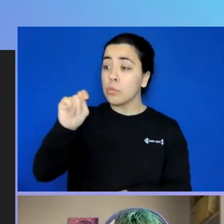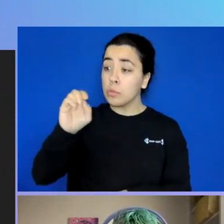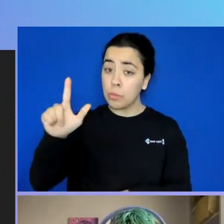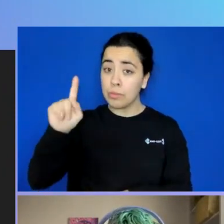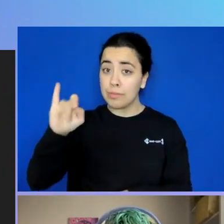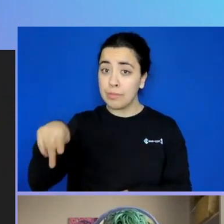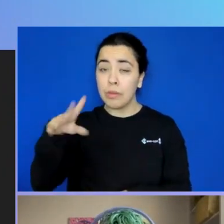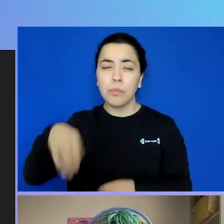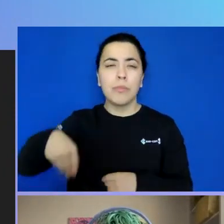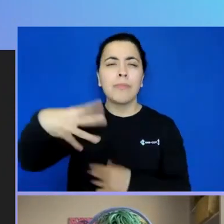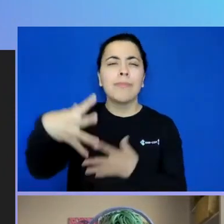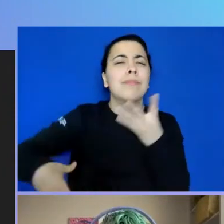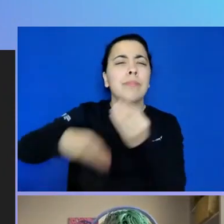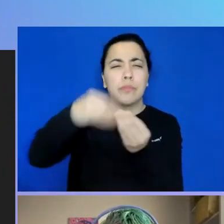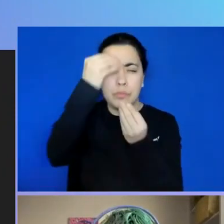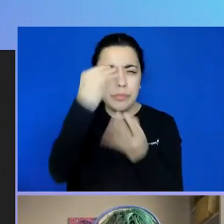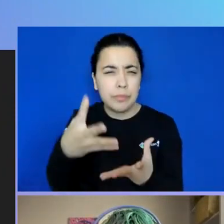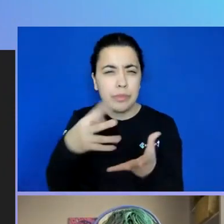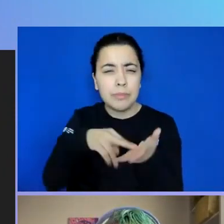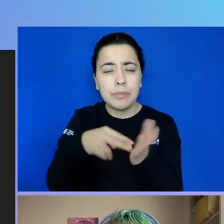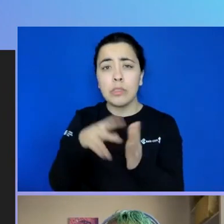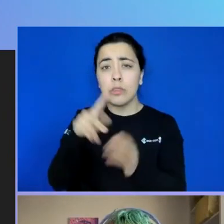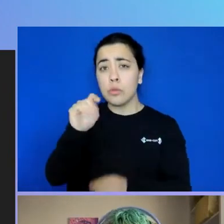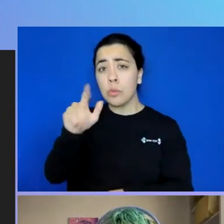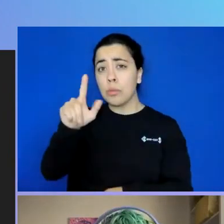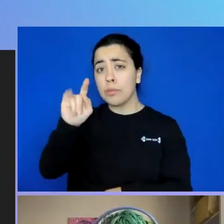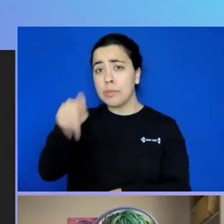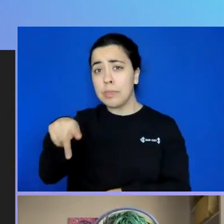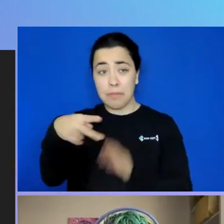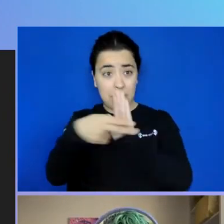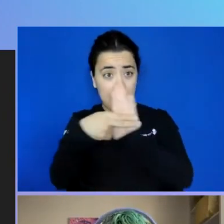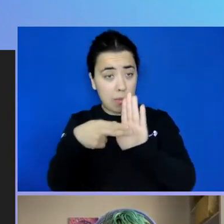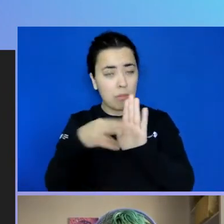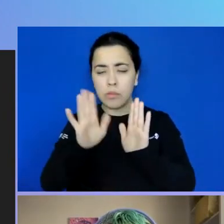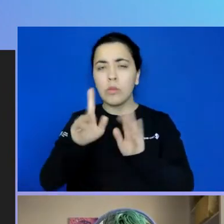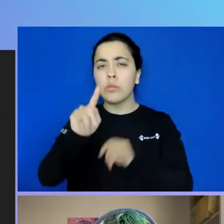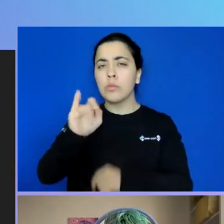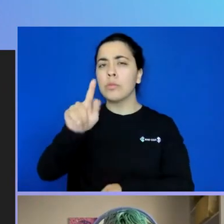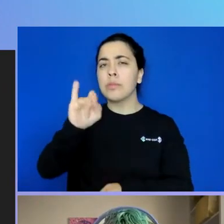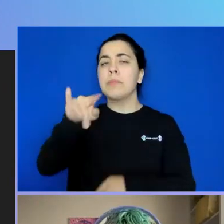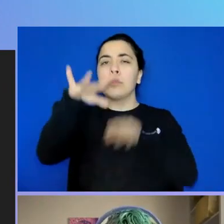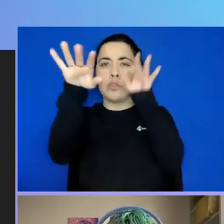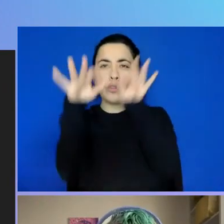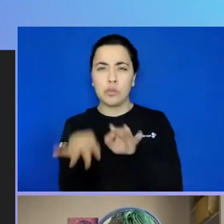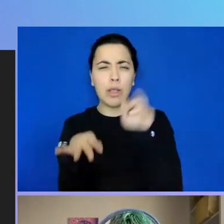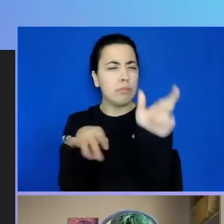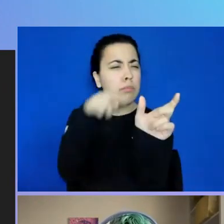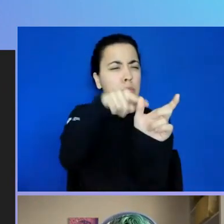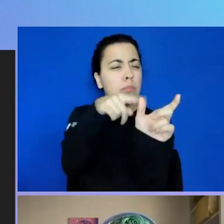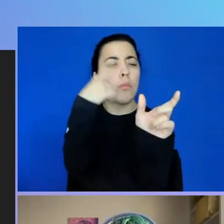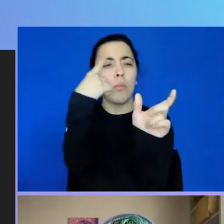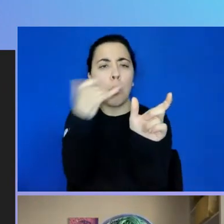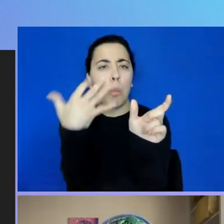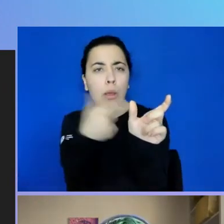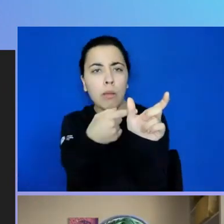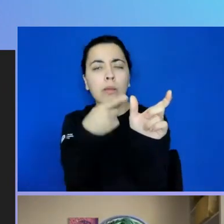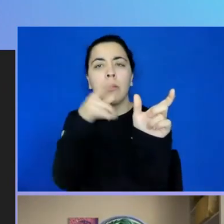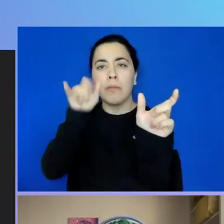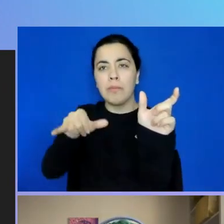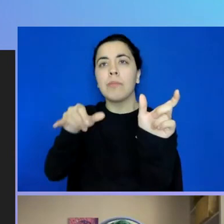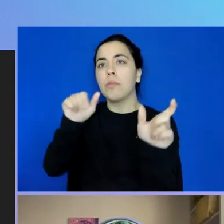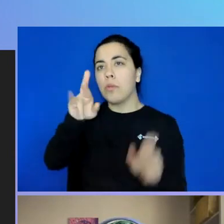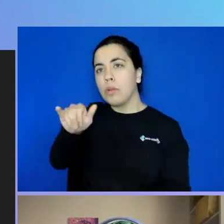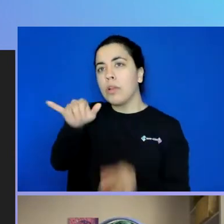extra context. So the tooltip isn't labeling the button, it's describing the button, which is why we're using the aria described by property